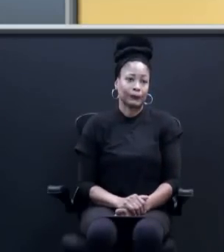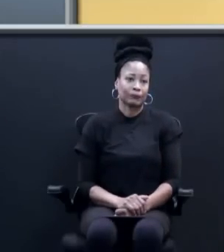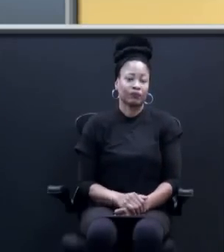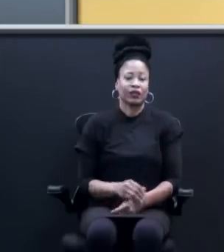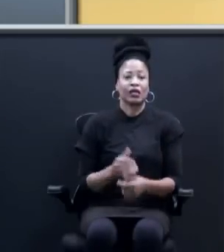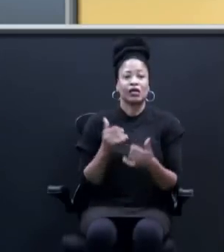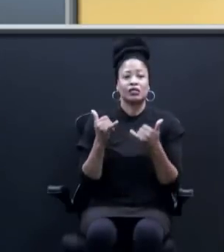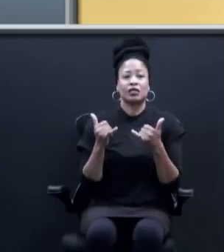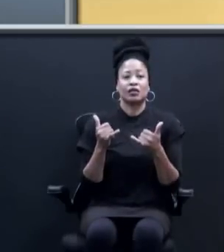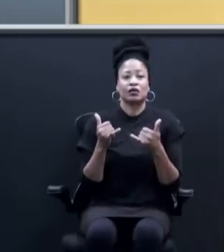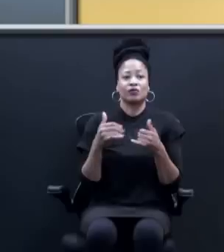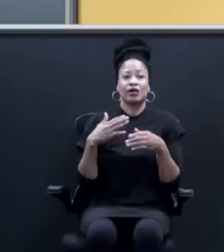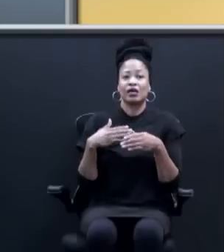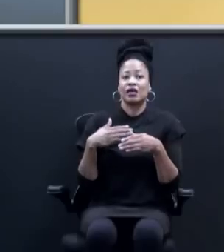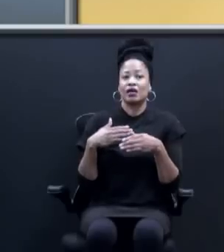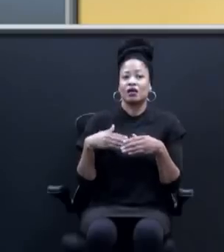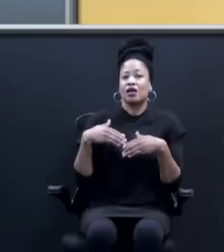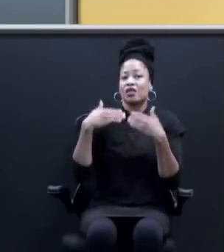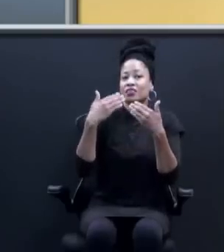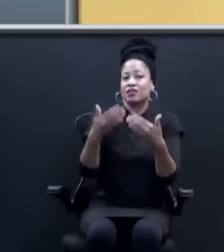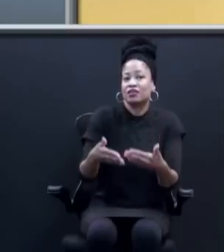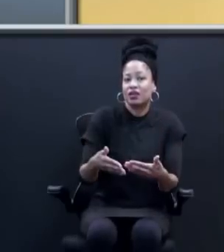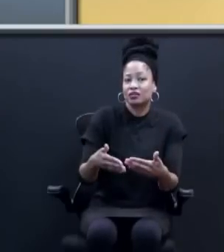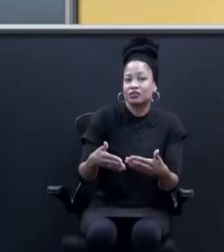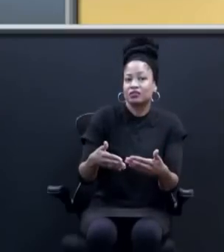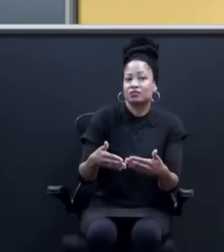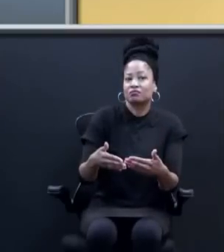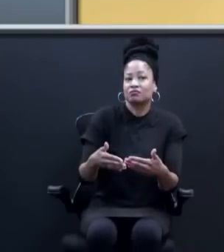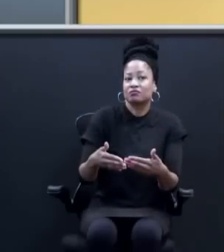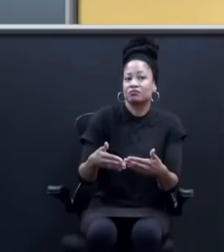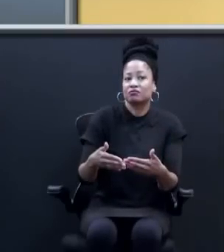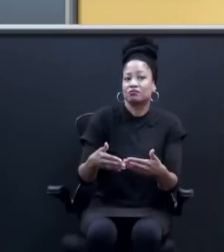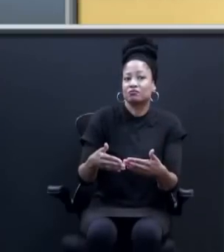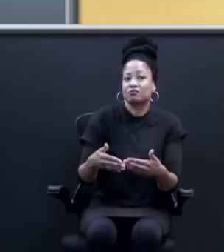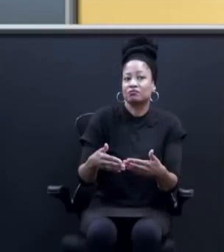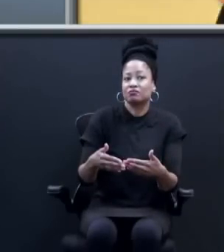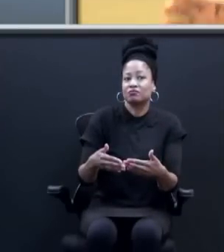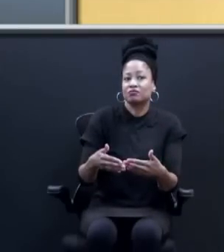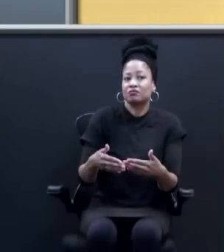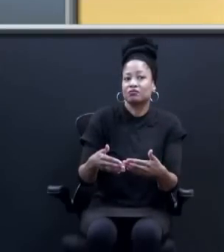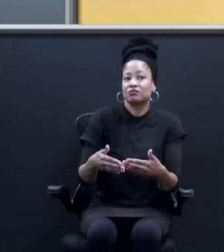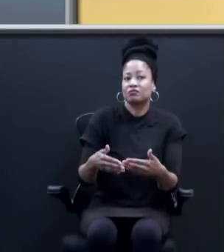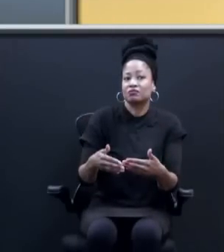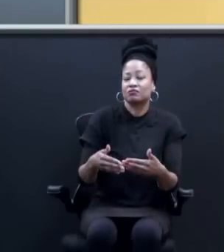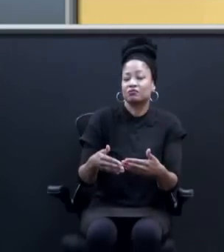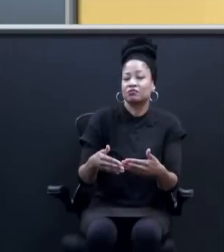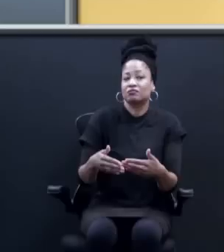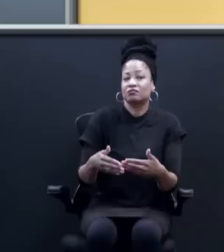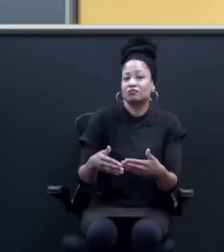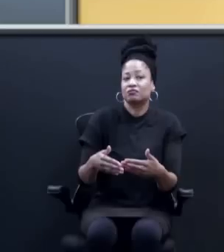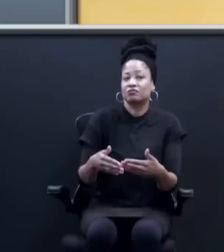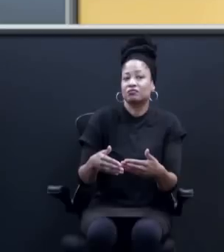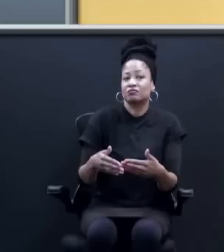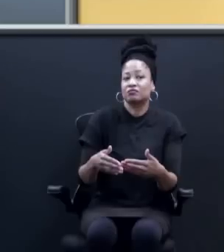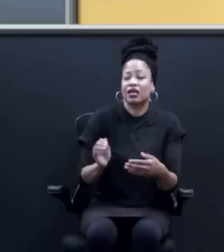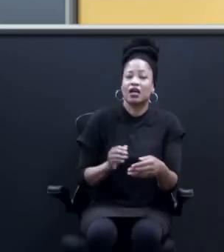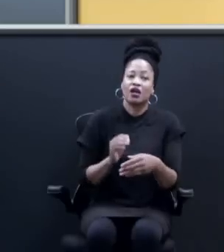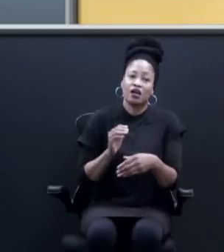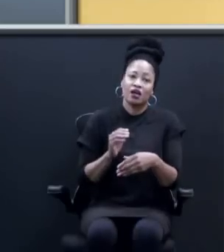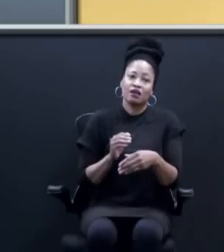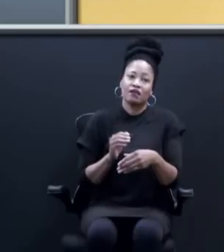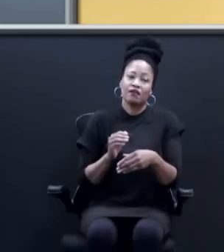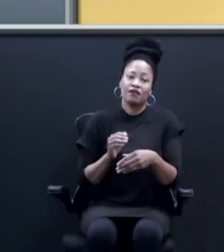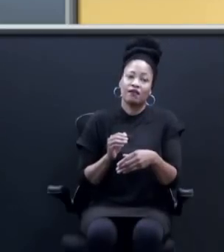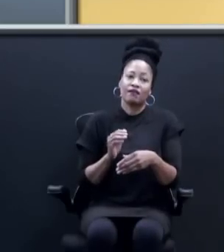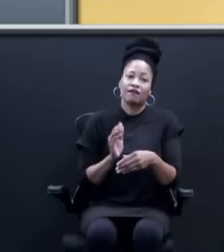See, now, the next batch of fruit, sisters and brothers, is not going to be way before the Lord until after the Sabbath